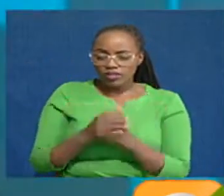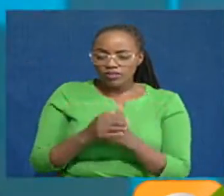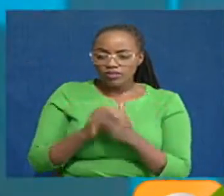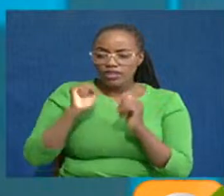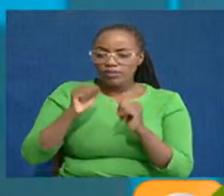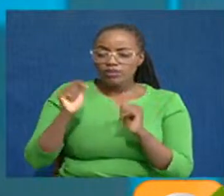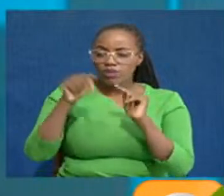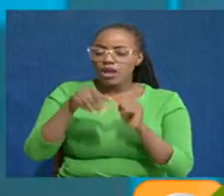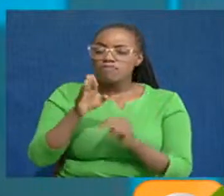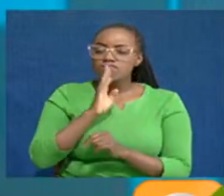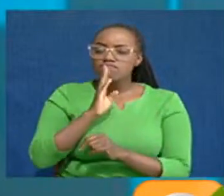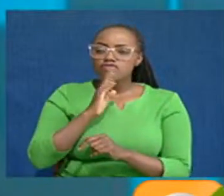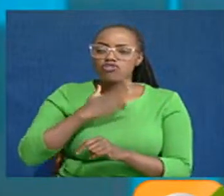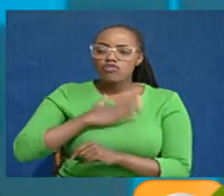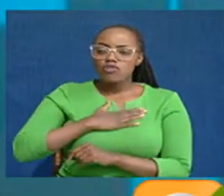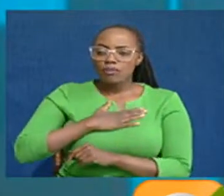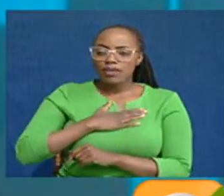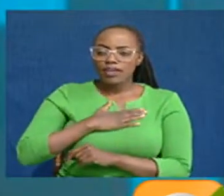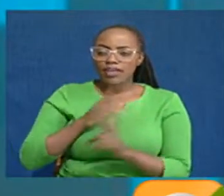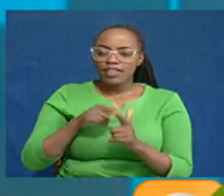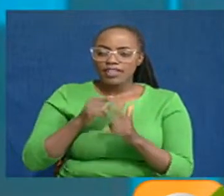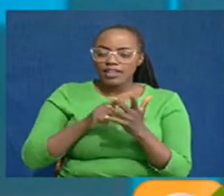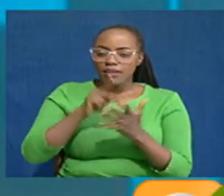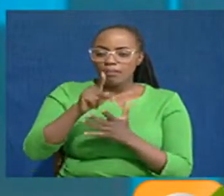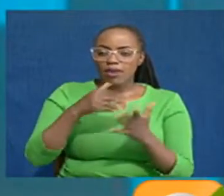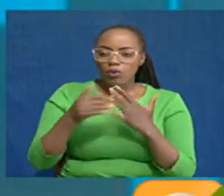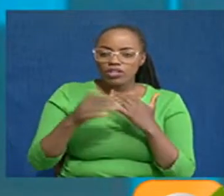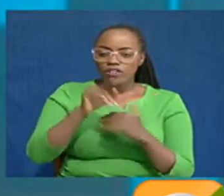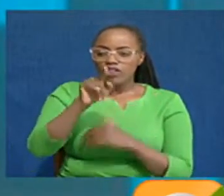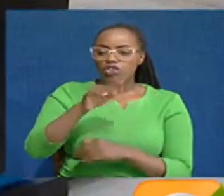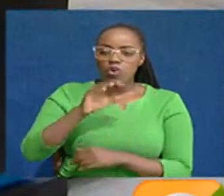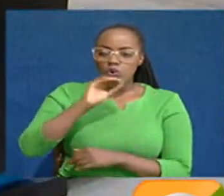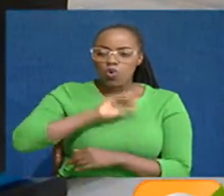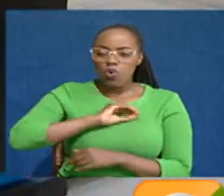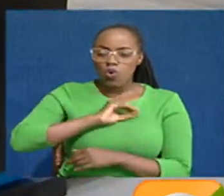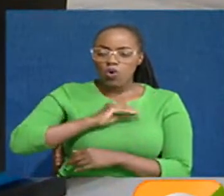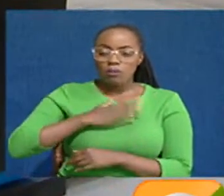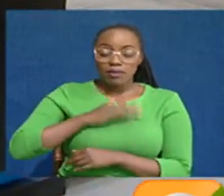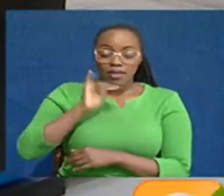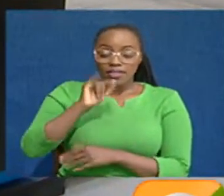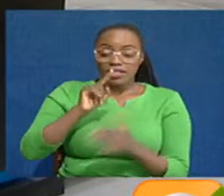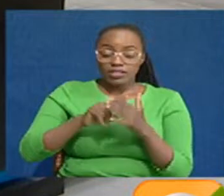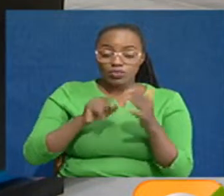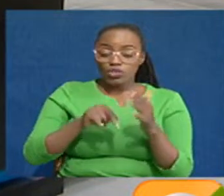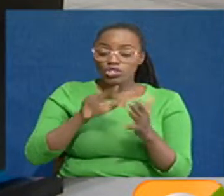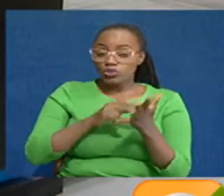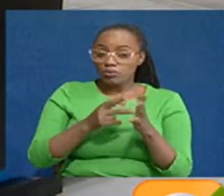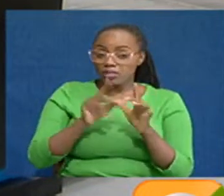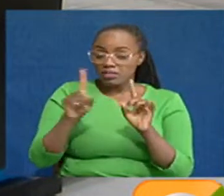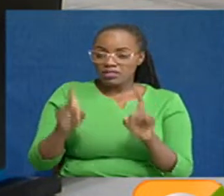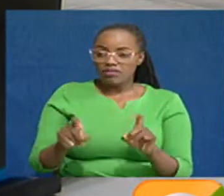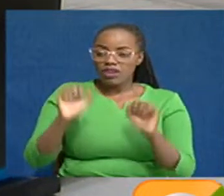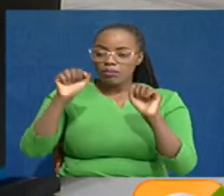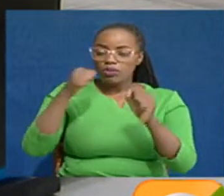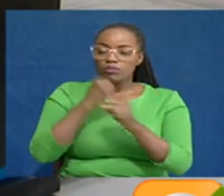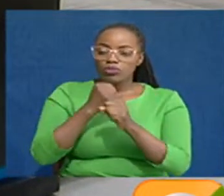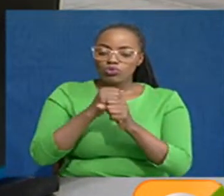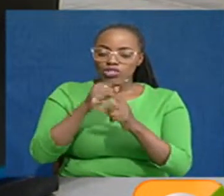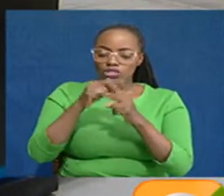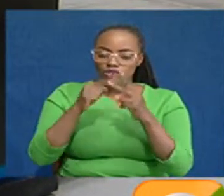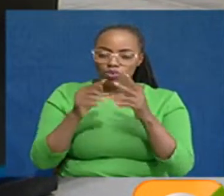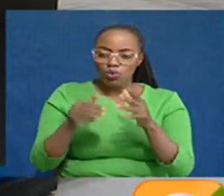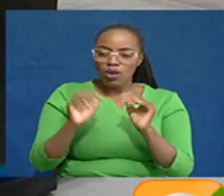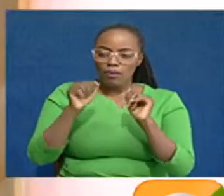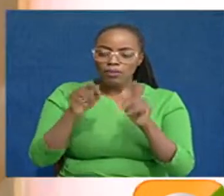come borrow from me to pay me what you owe me. No. What you say that's sort of what it sounds like. Well, you could do it two ways. Okay. You